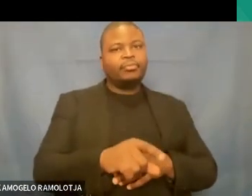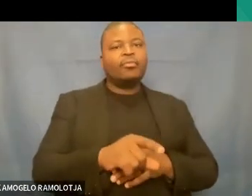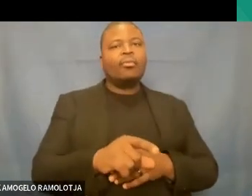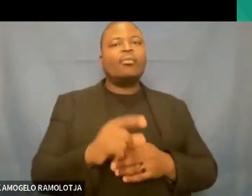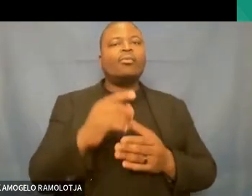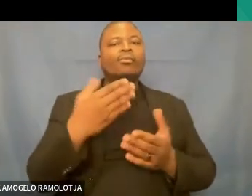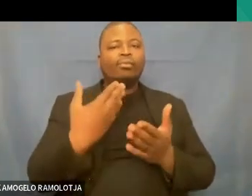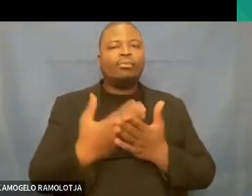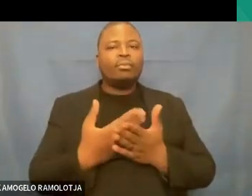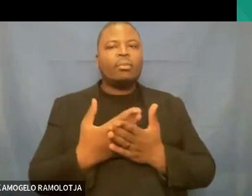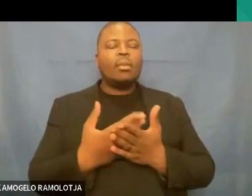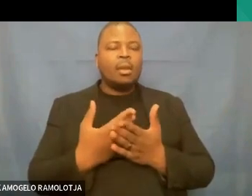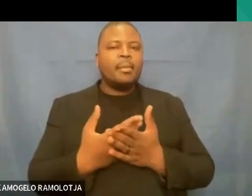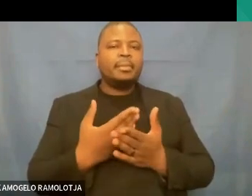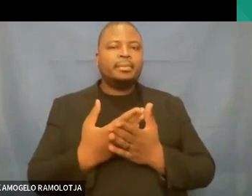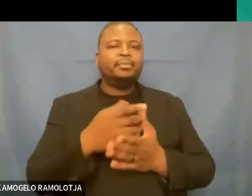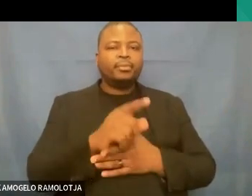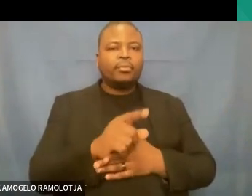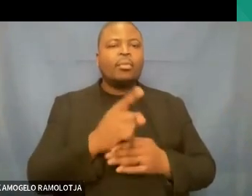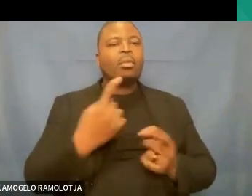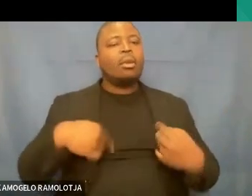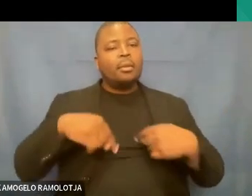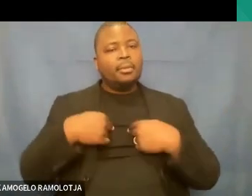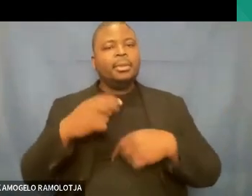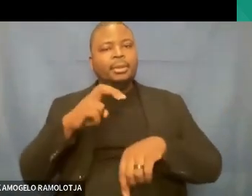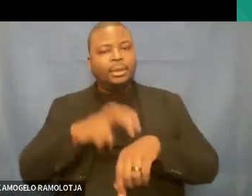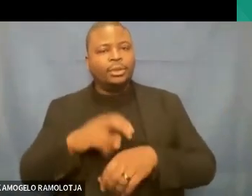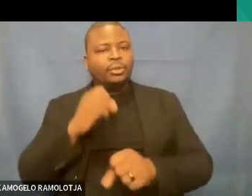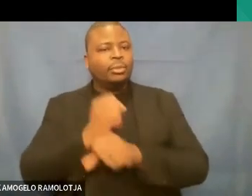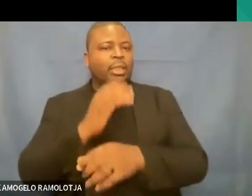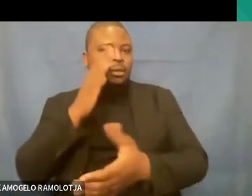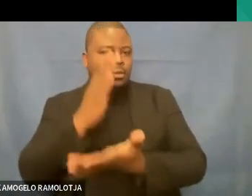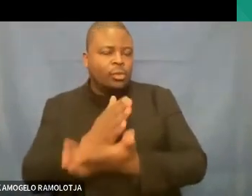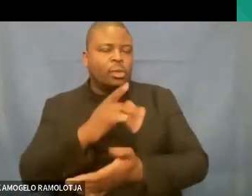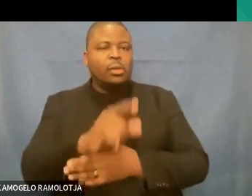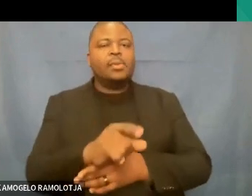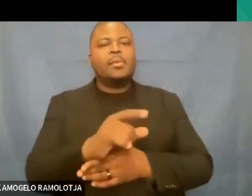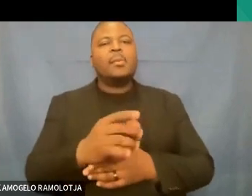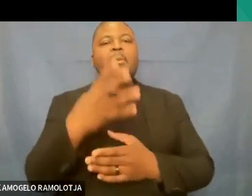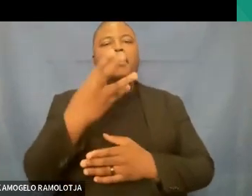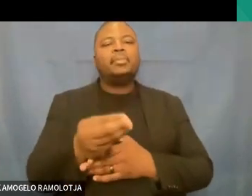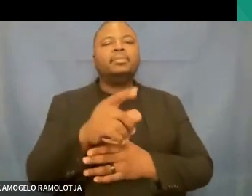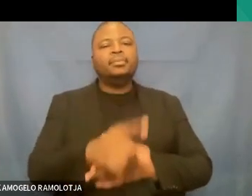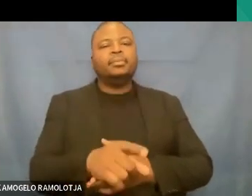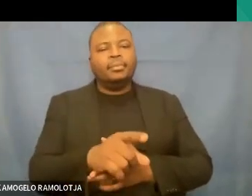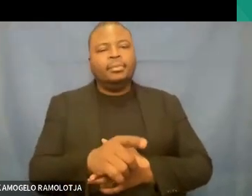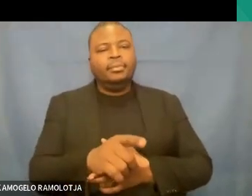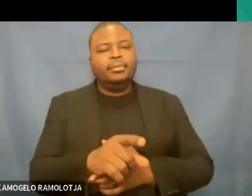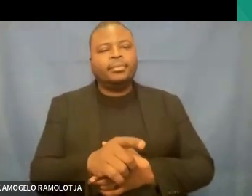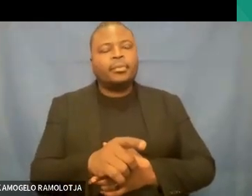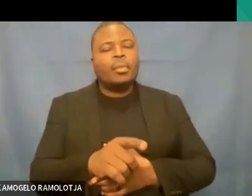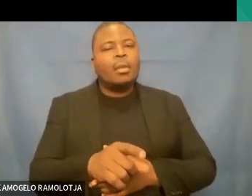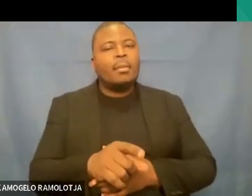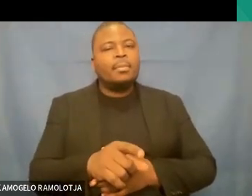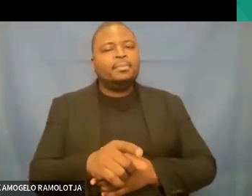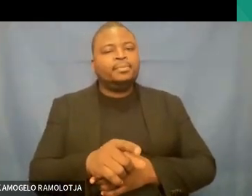reduction services. And so we need to ensure that there is this there's synergies among the